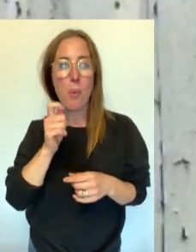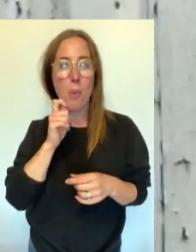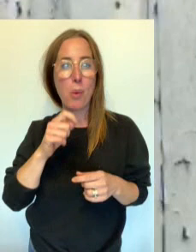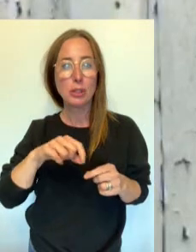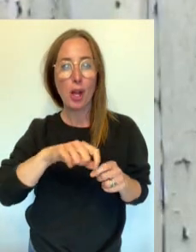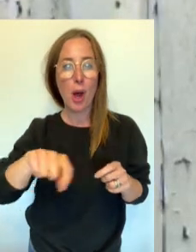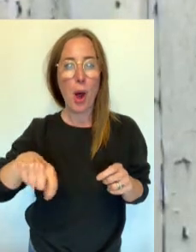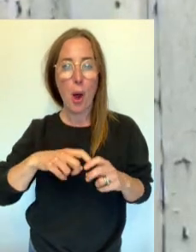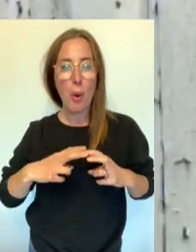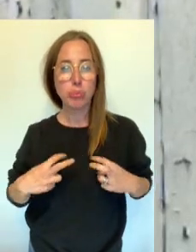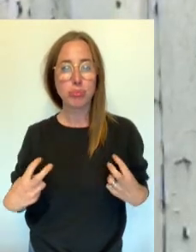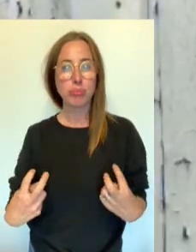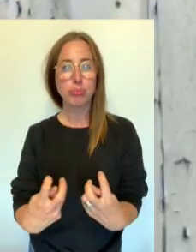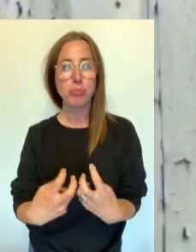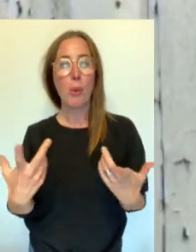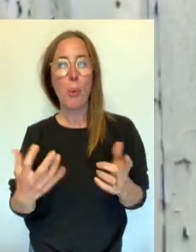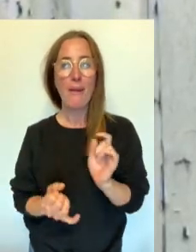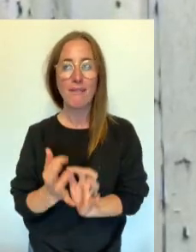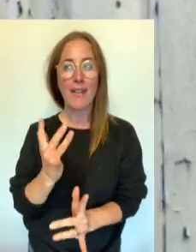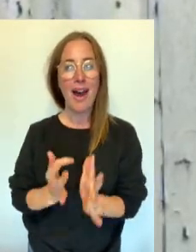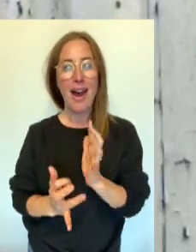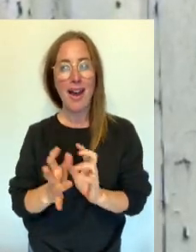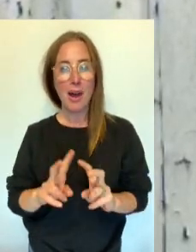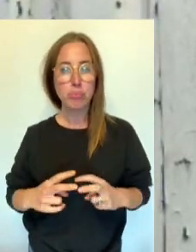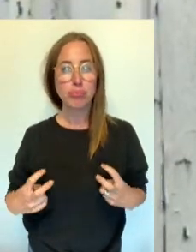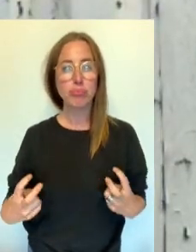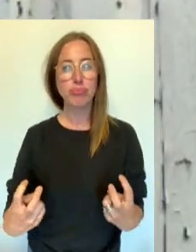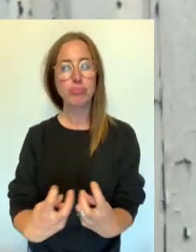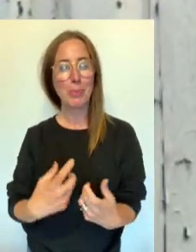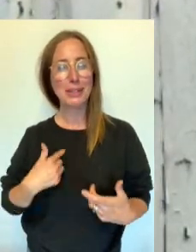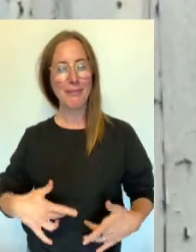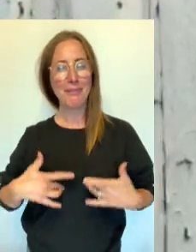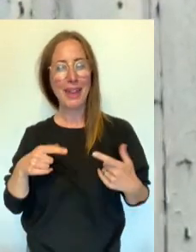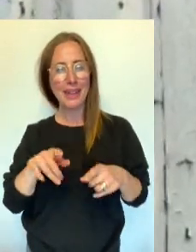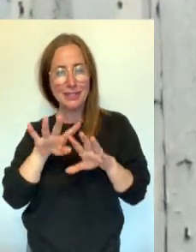of feel like that's a place of community that people are drawn to.